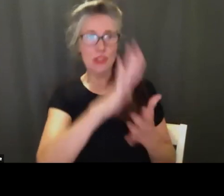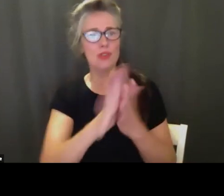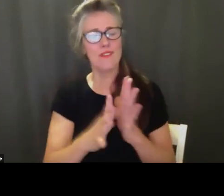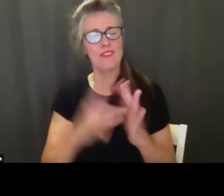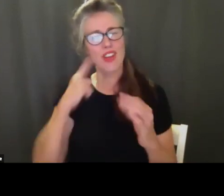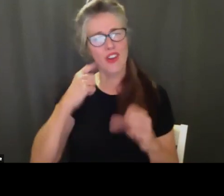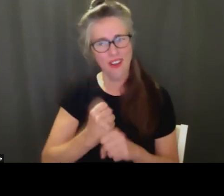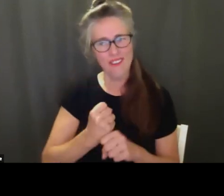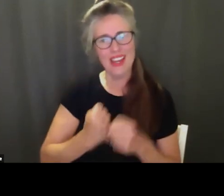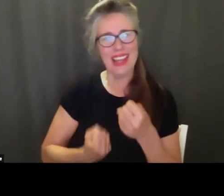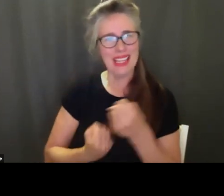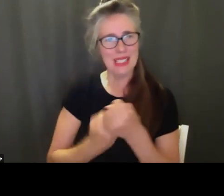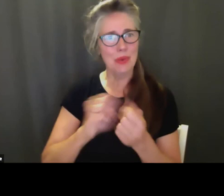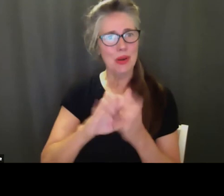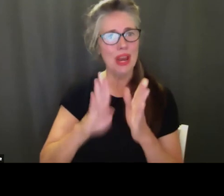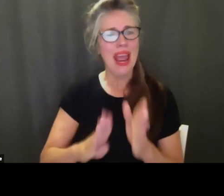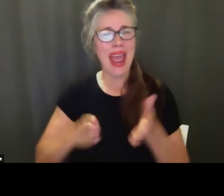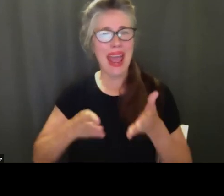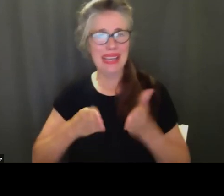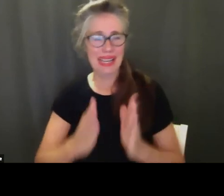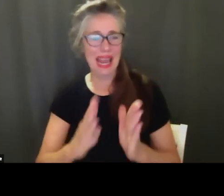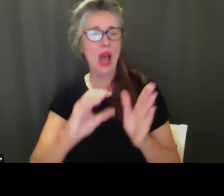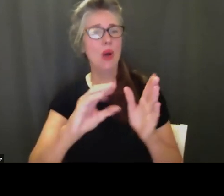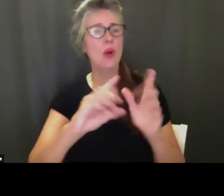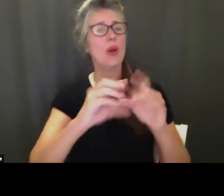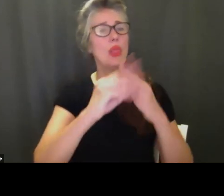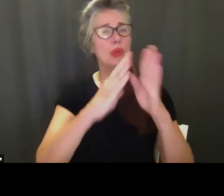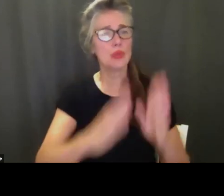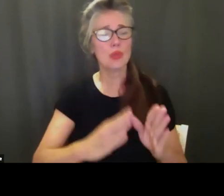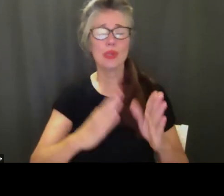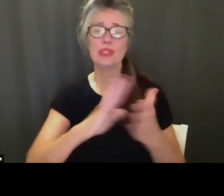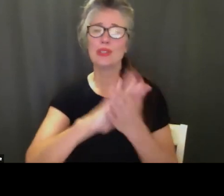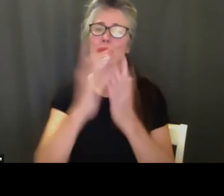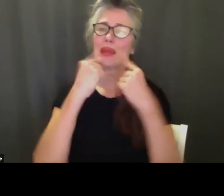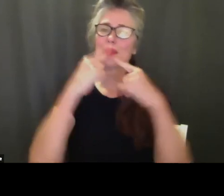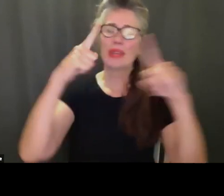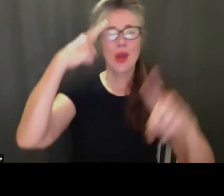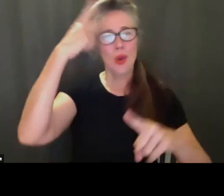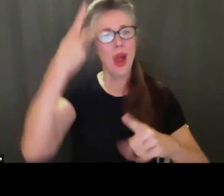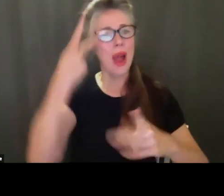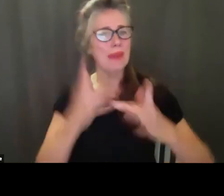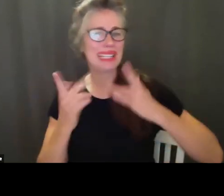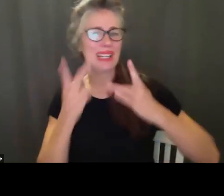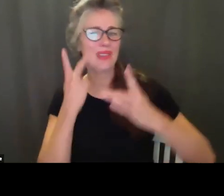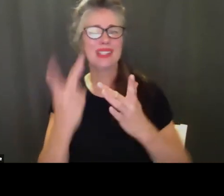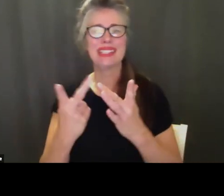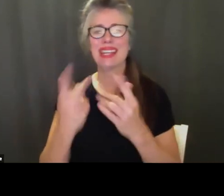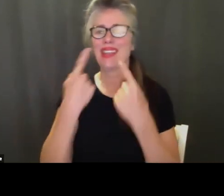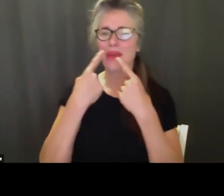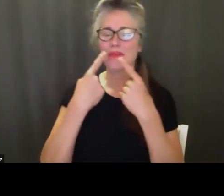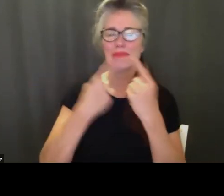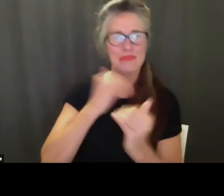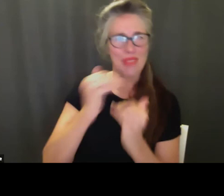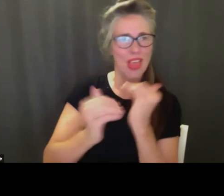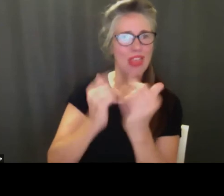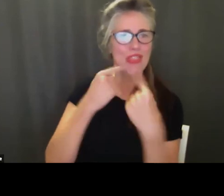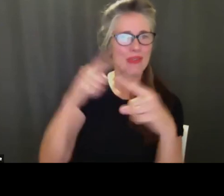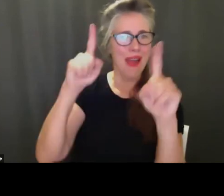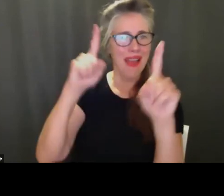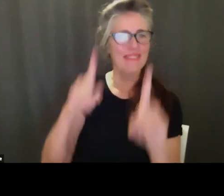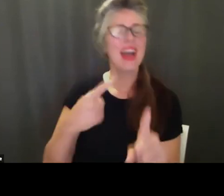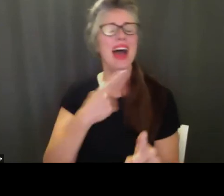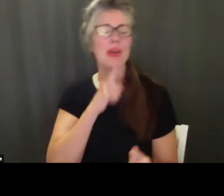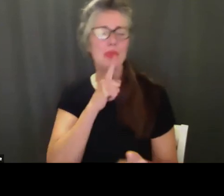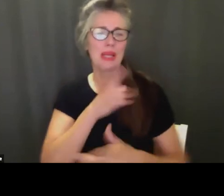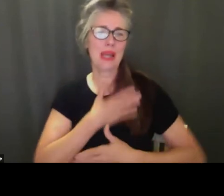allow for our students to strive to their full potential. We are excited to see them thrive. Myself and everyone at Future Leaders value your commitment towards